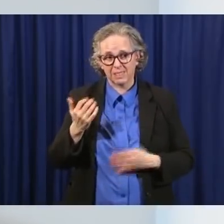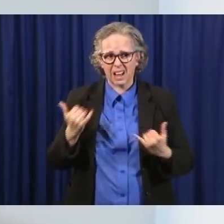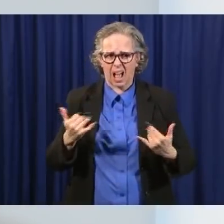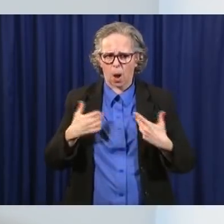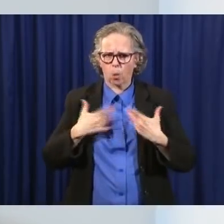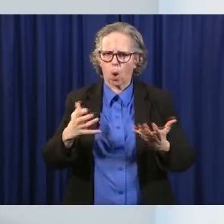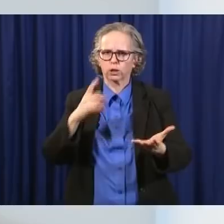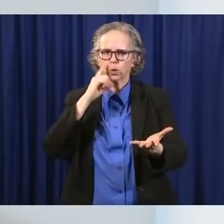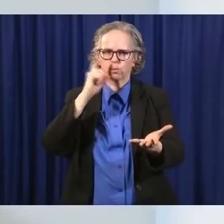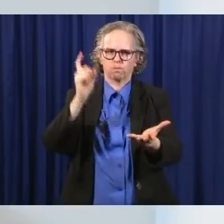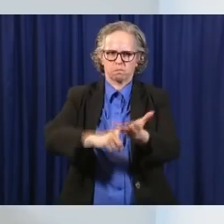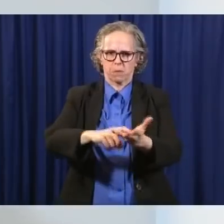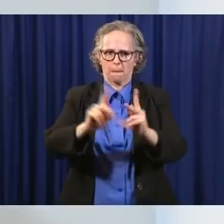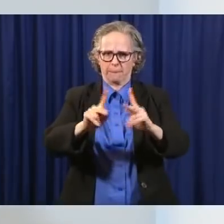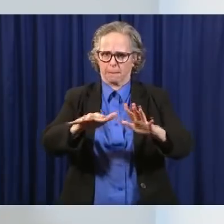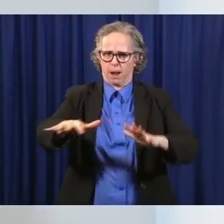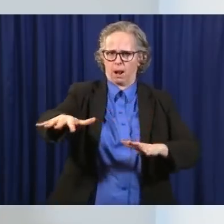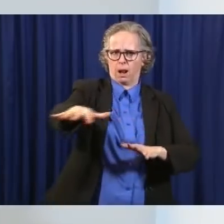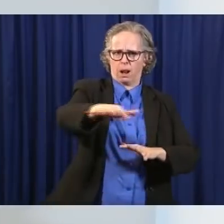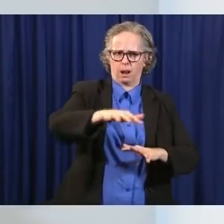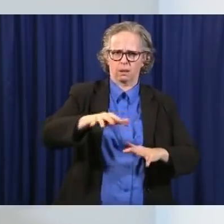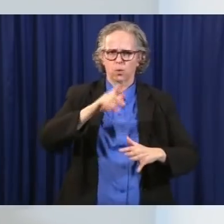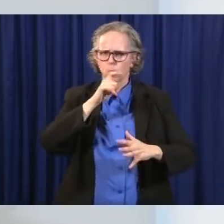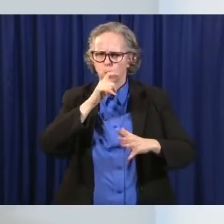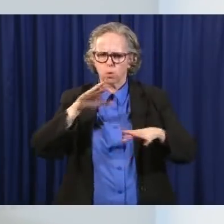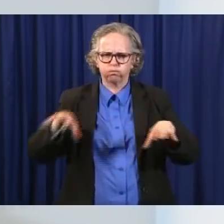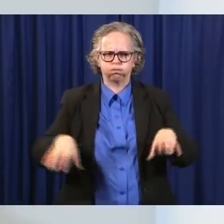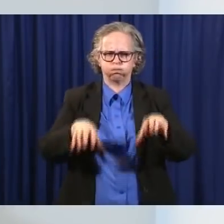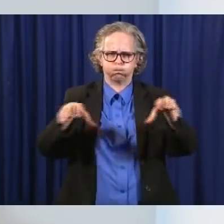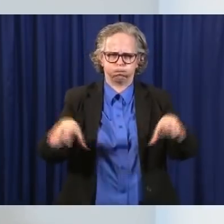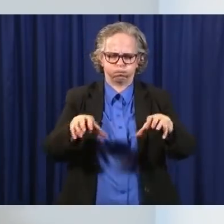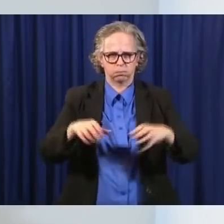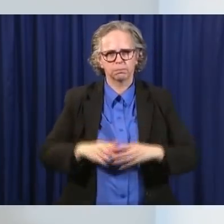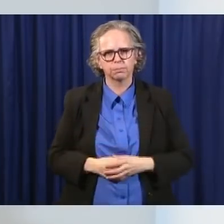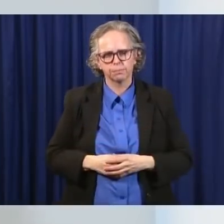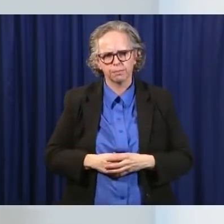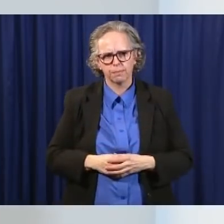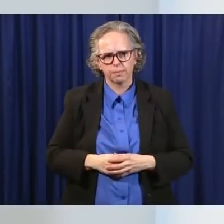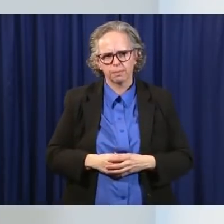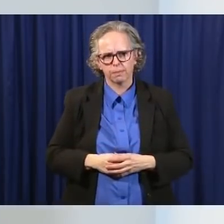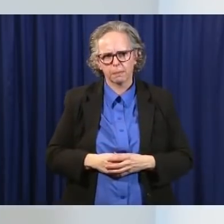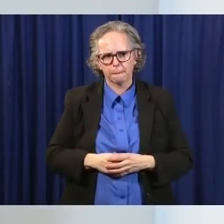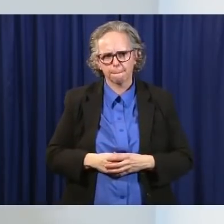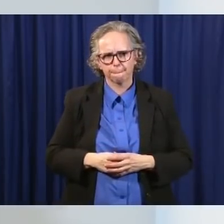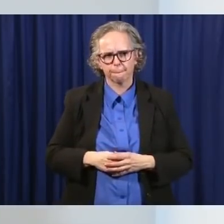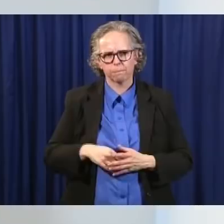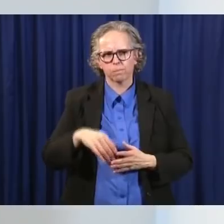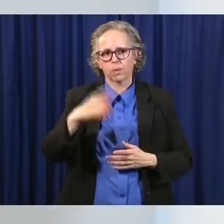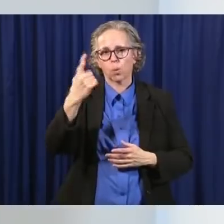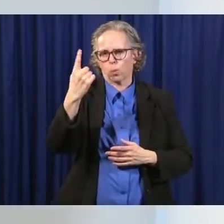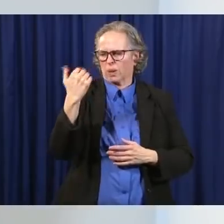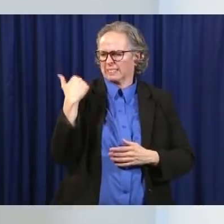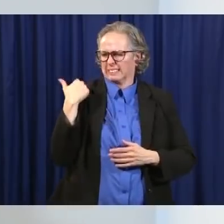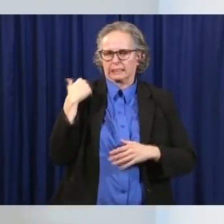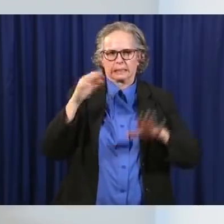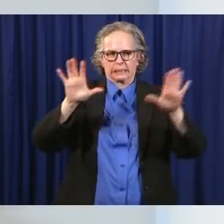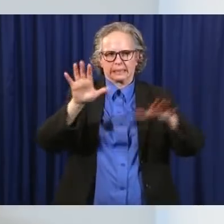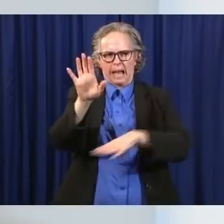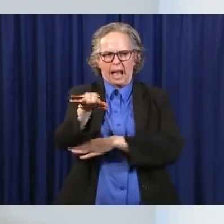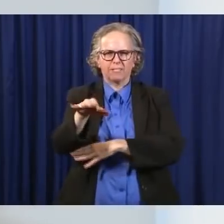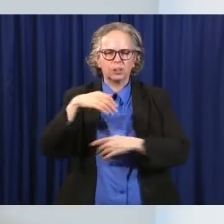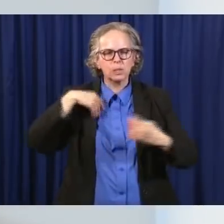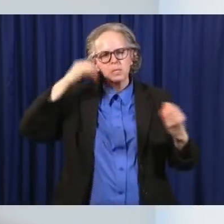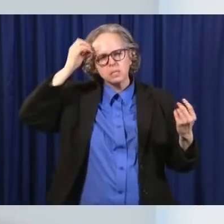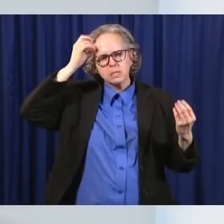people that made that all possible. You see, it was one Sunday afternoon I was trying to find people to send us these tests. I was on the